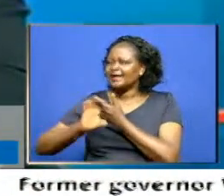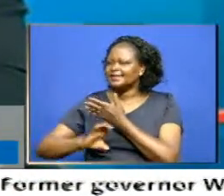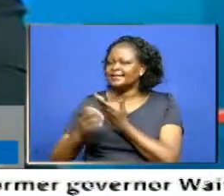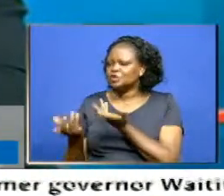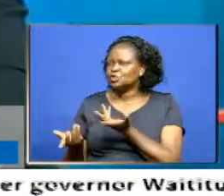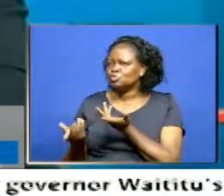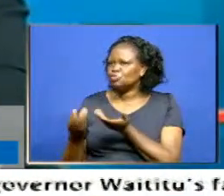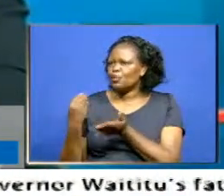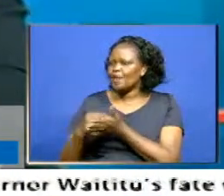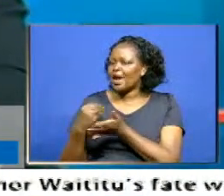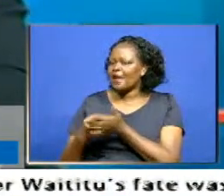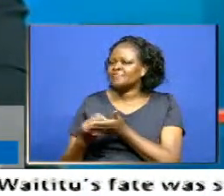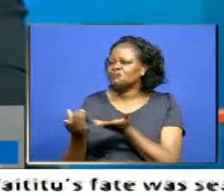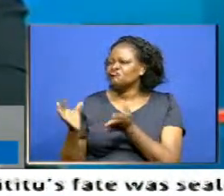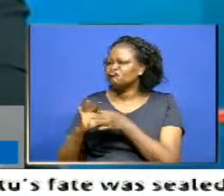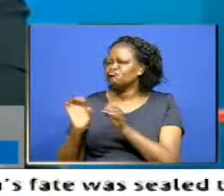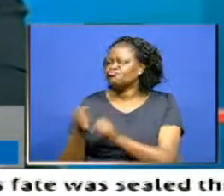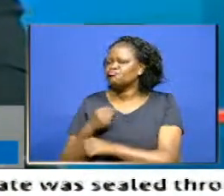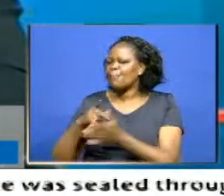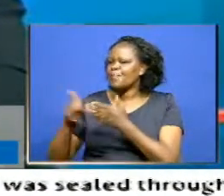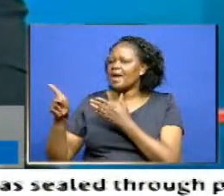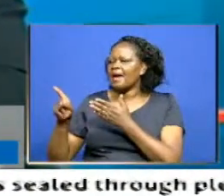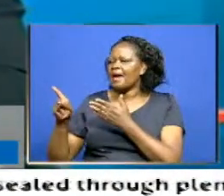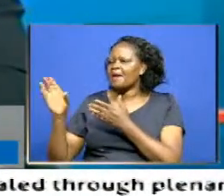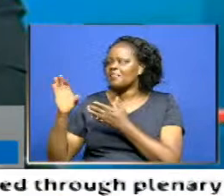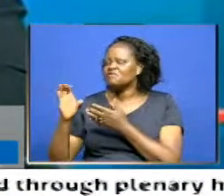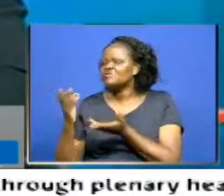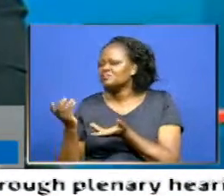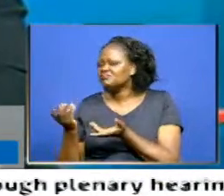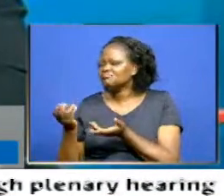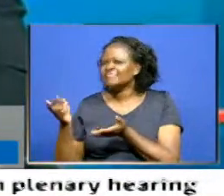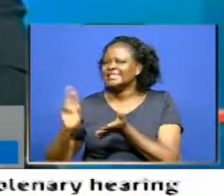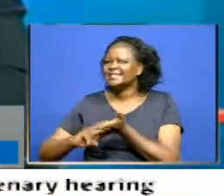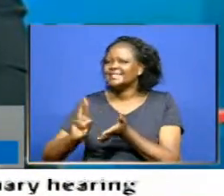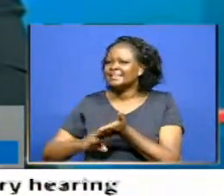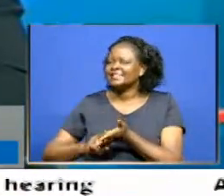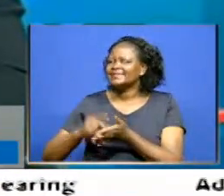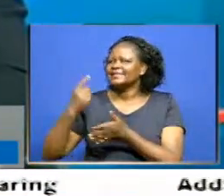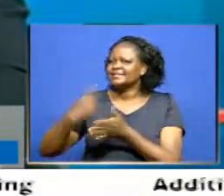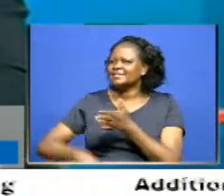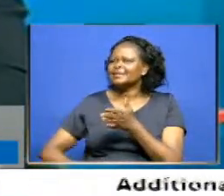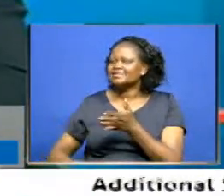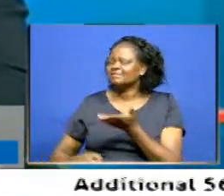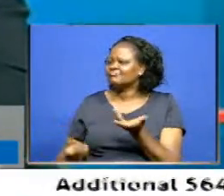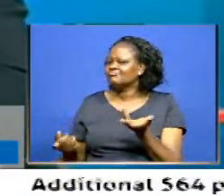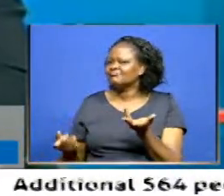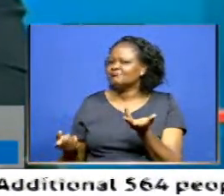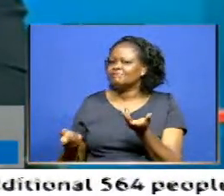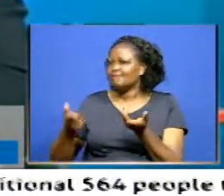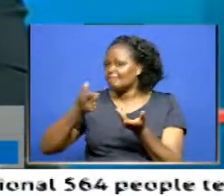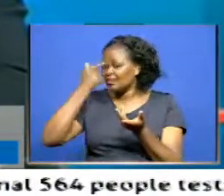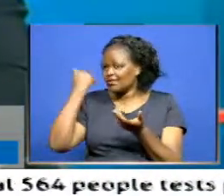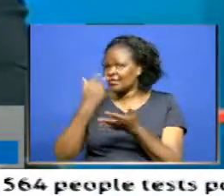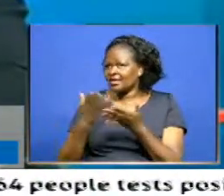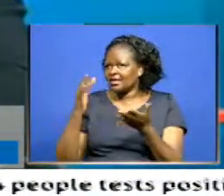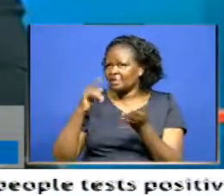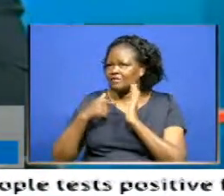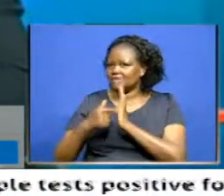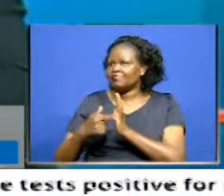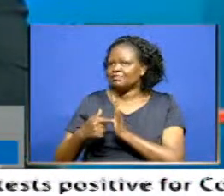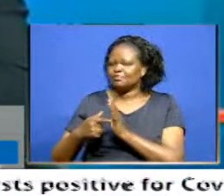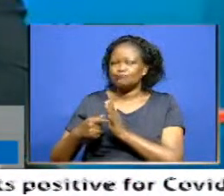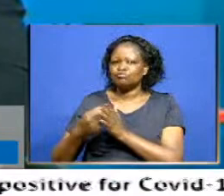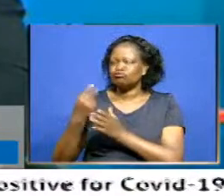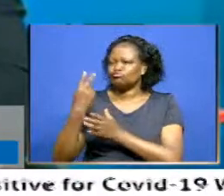there's money that corporates don't pay because of capital tax or registering in tax havens in like Mauritius, because of things like the double